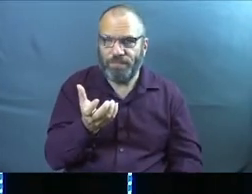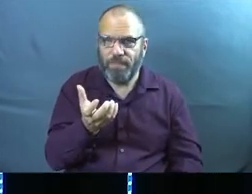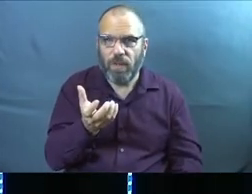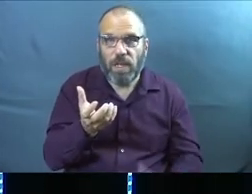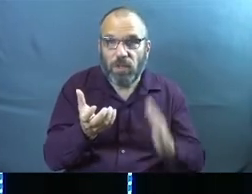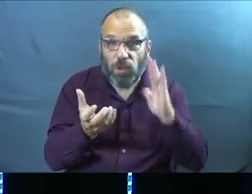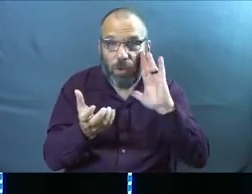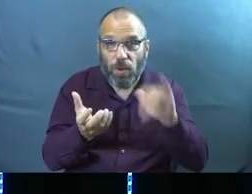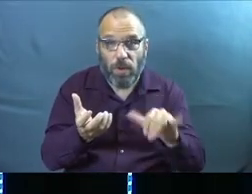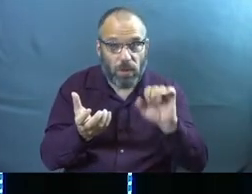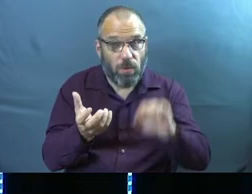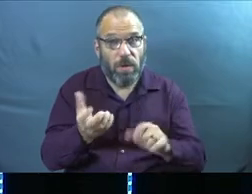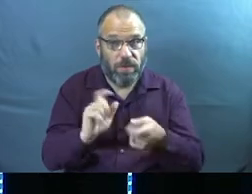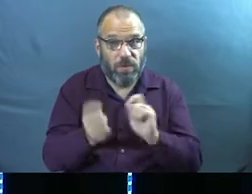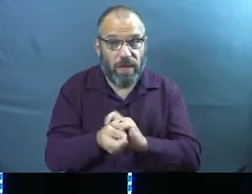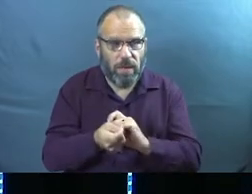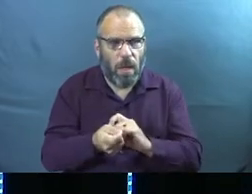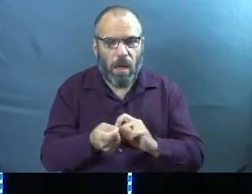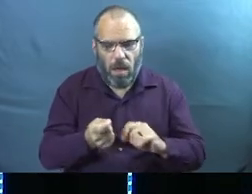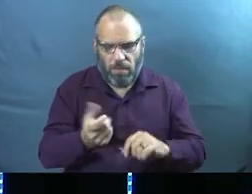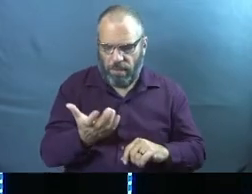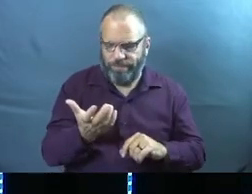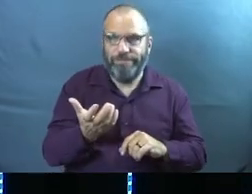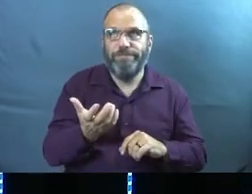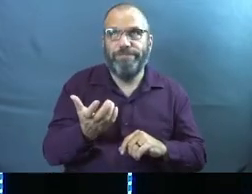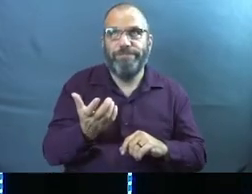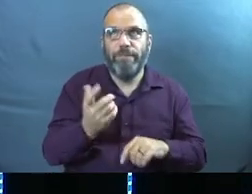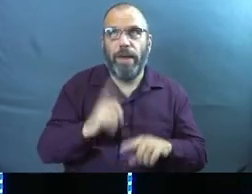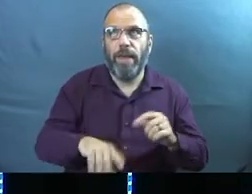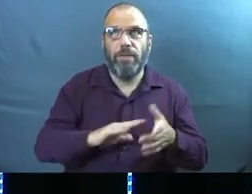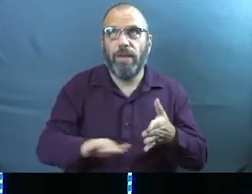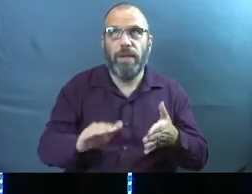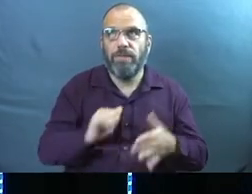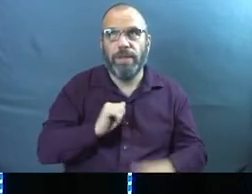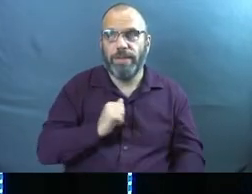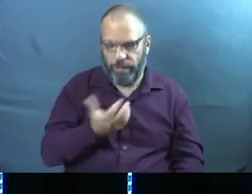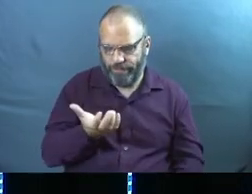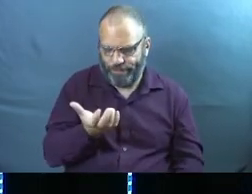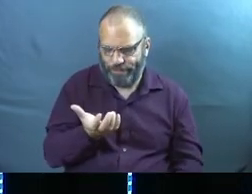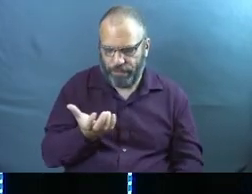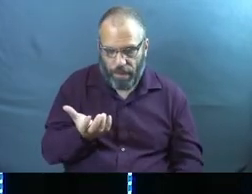that you did. So yeah, but I can't forgive myself.